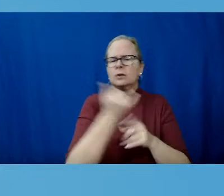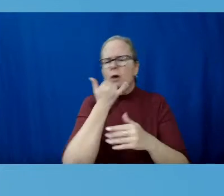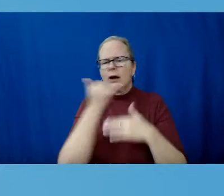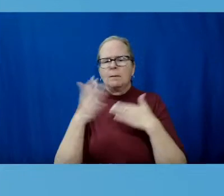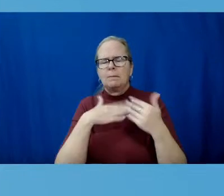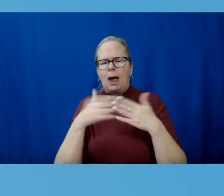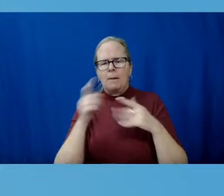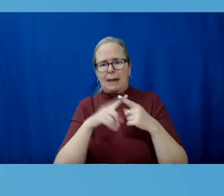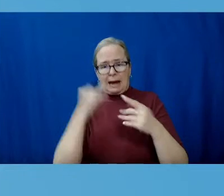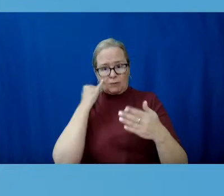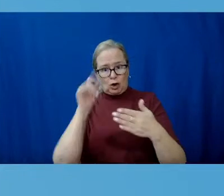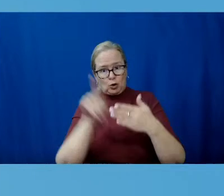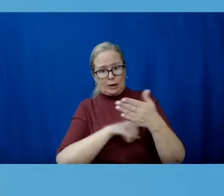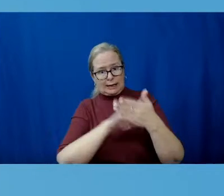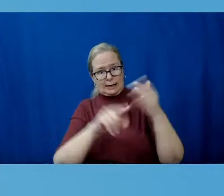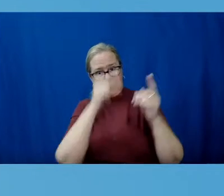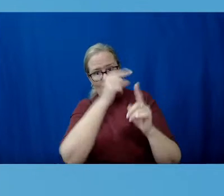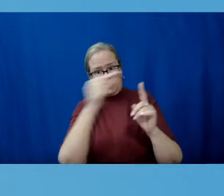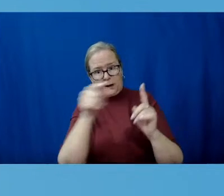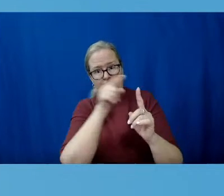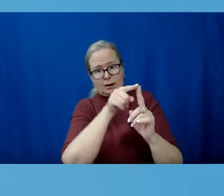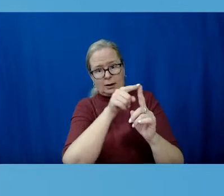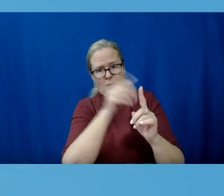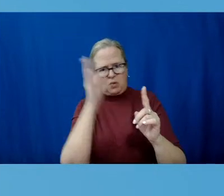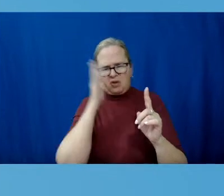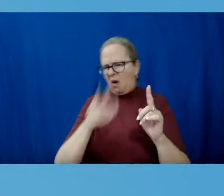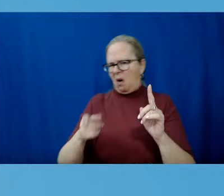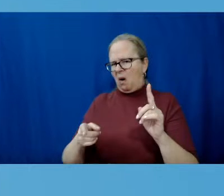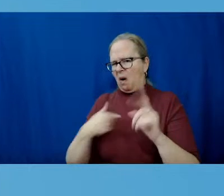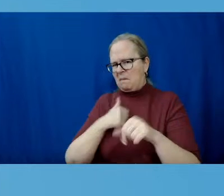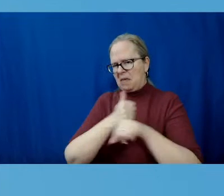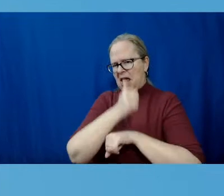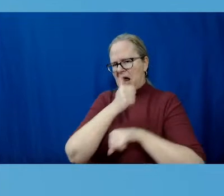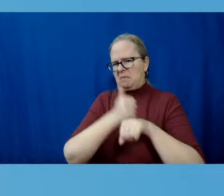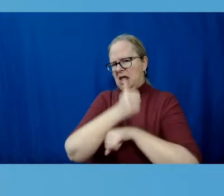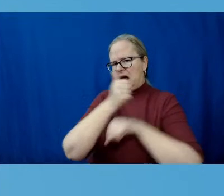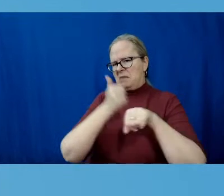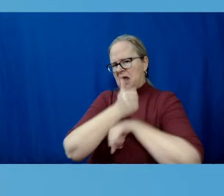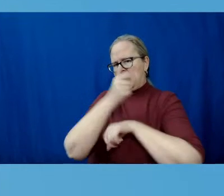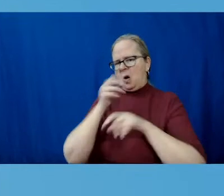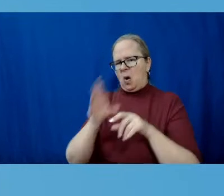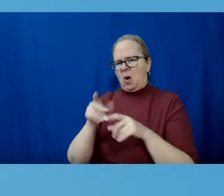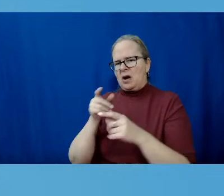And the premier will disappear at the beginning of the wave.